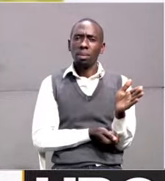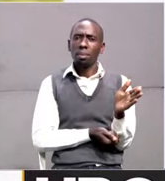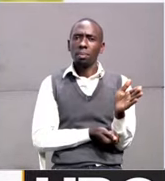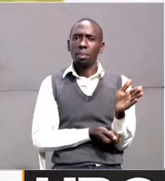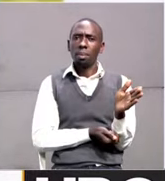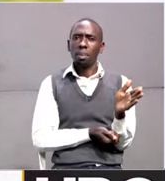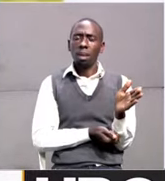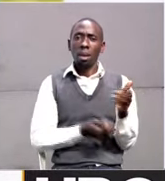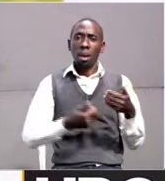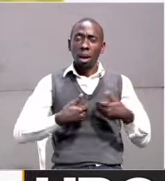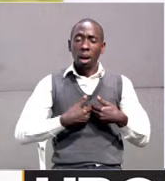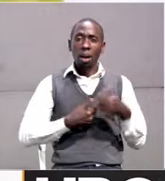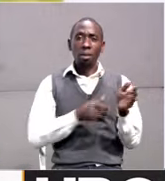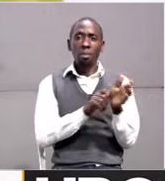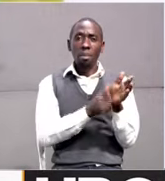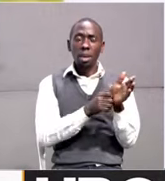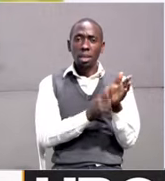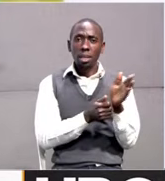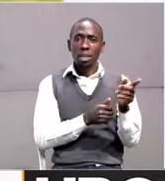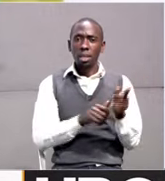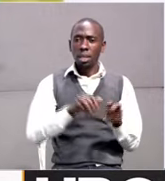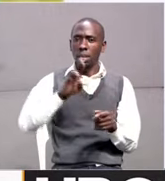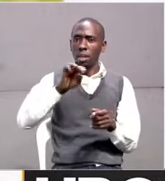there was some maize called maize meal from Kenya.